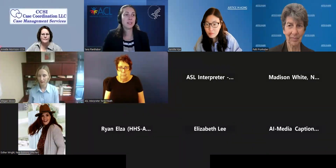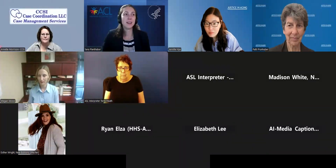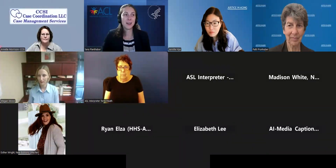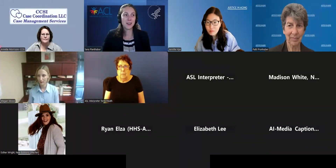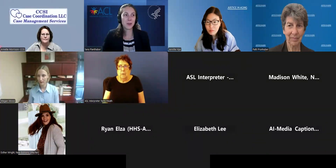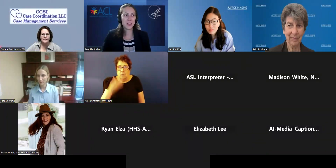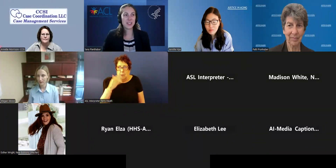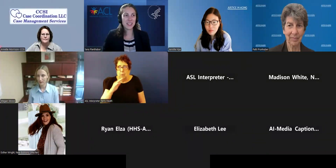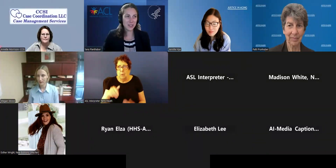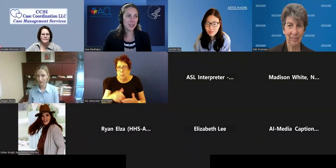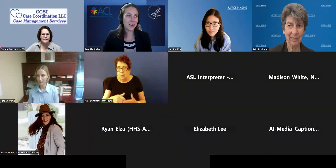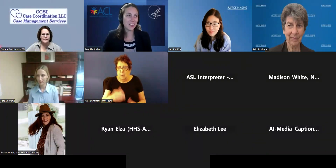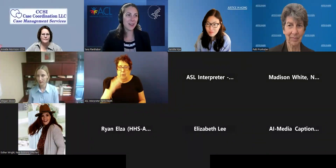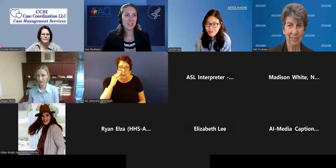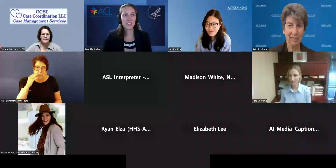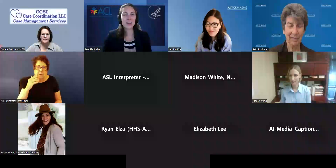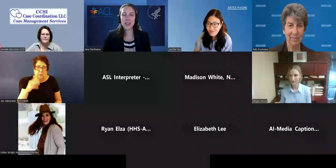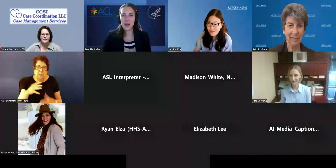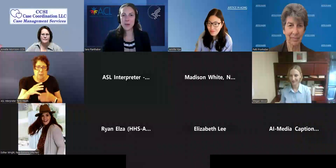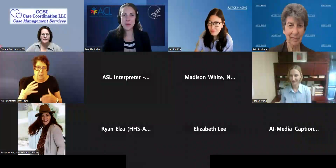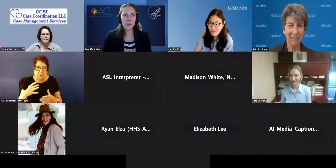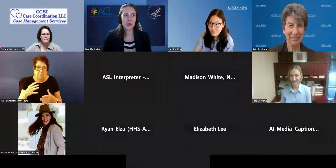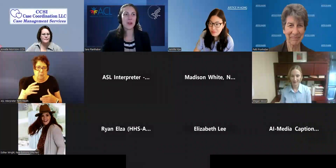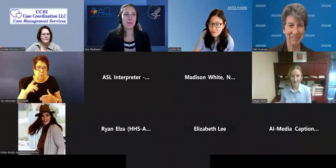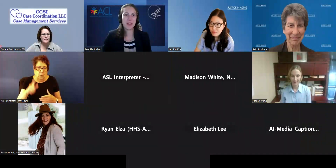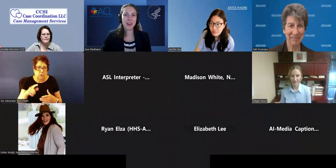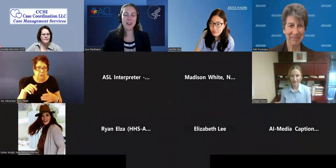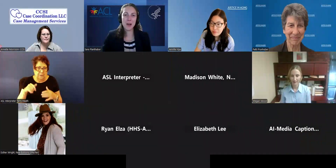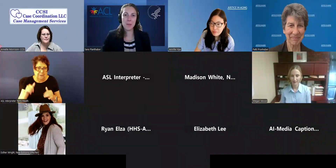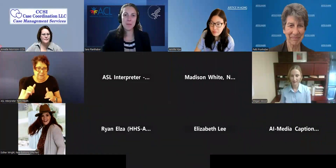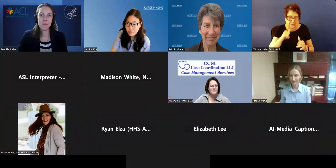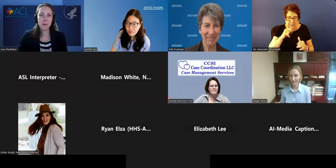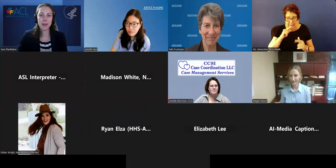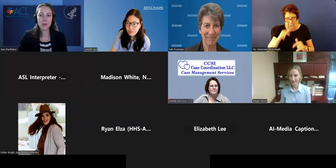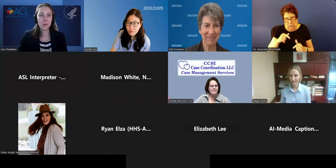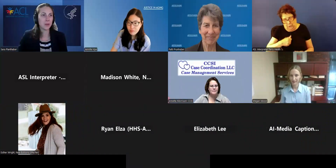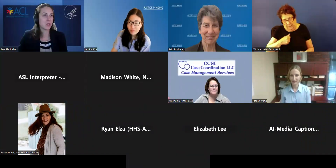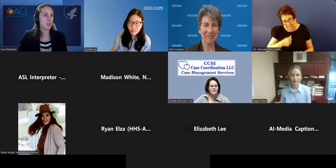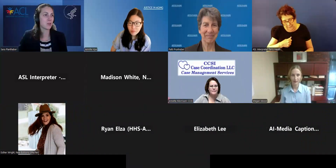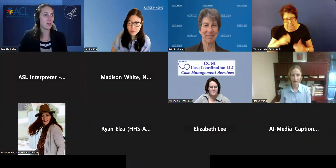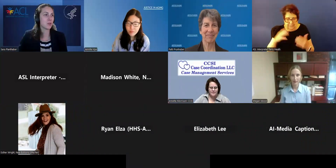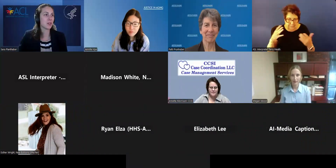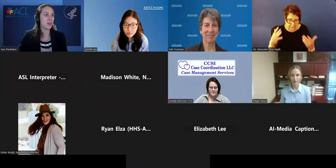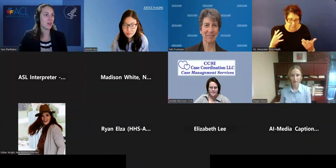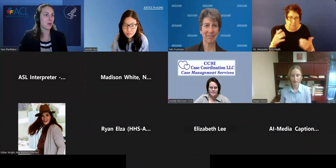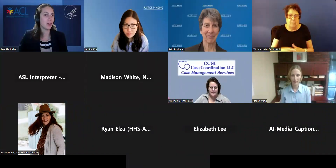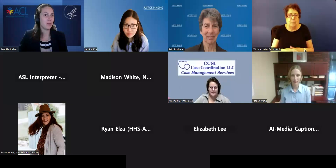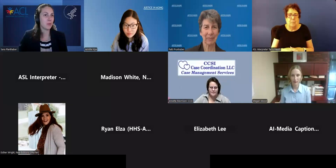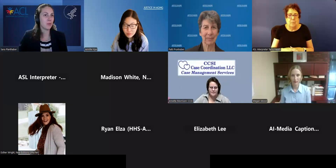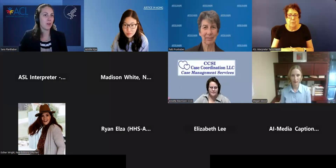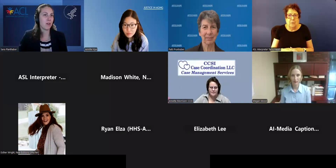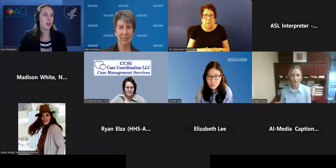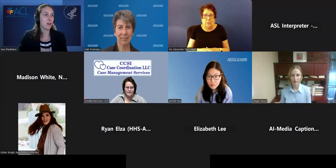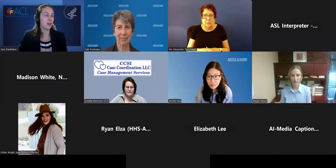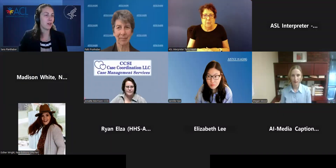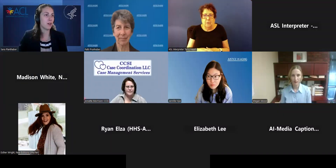questions still unanswered, and we're sorry about that. but we want to go ahead and